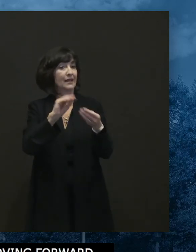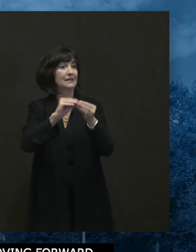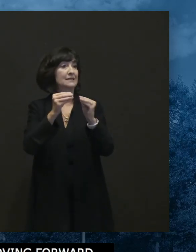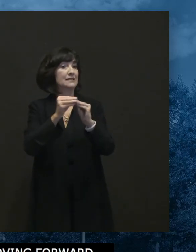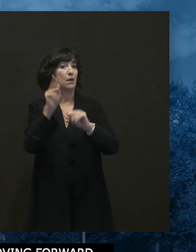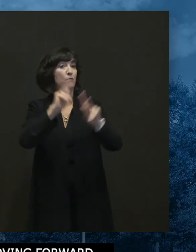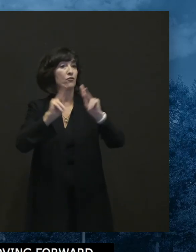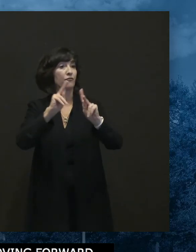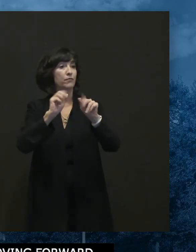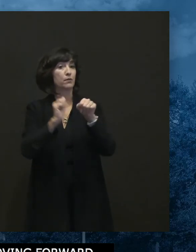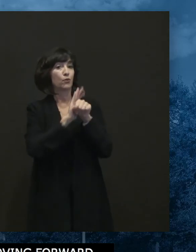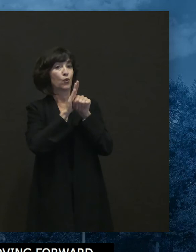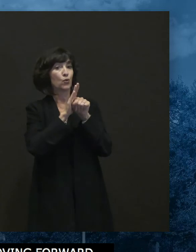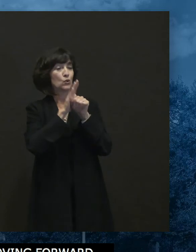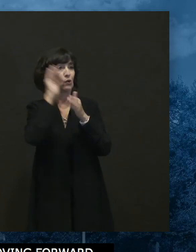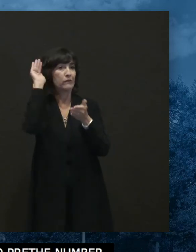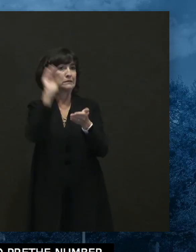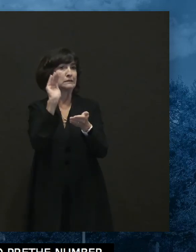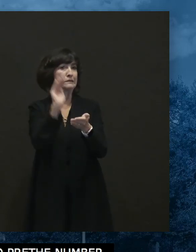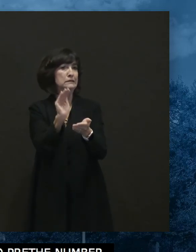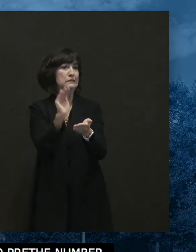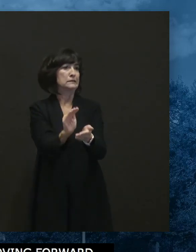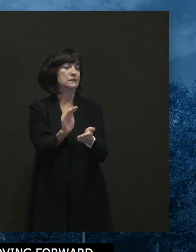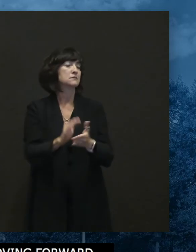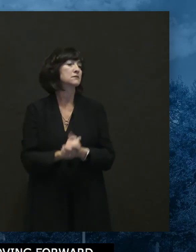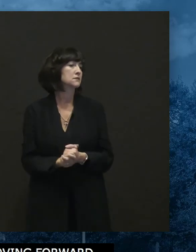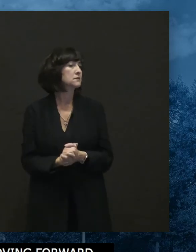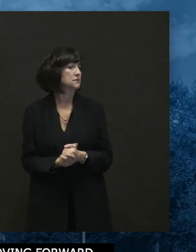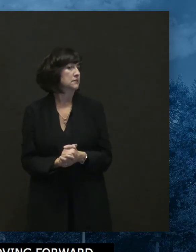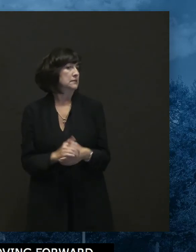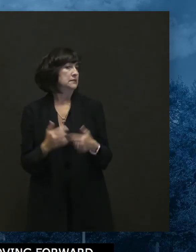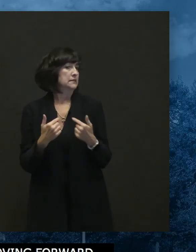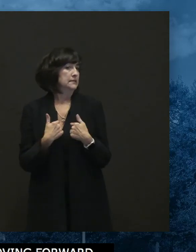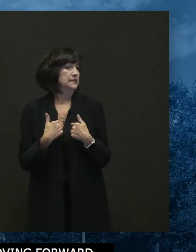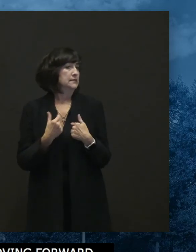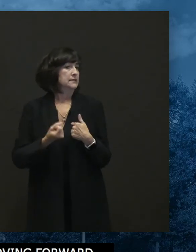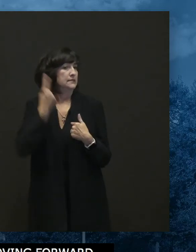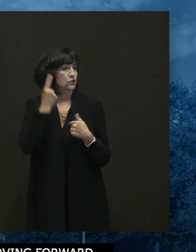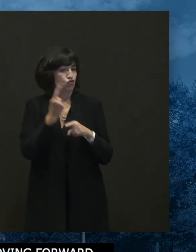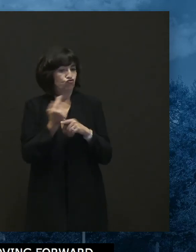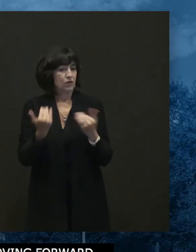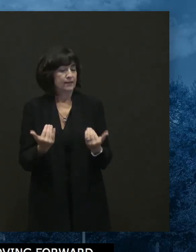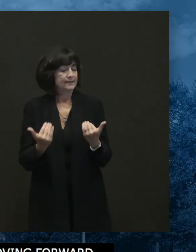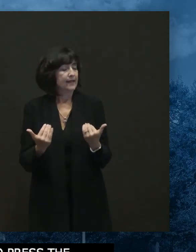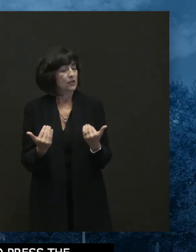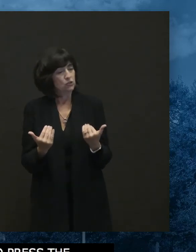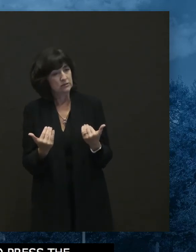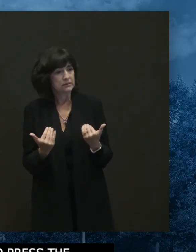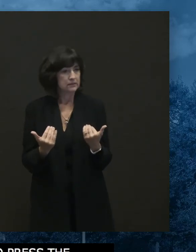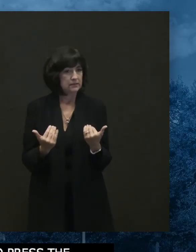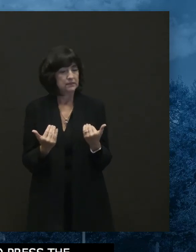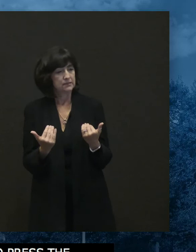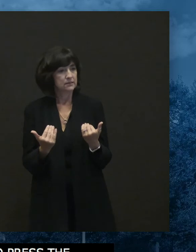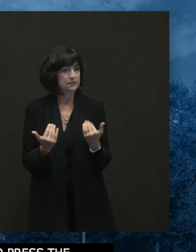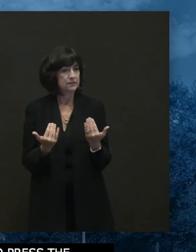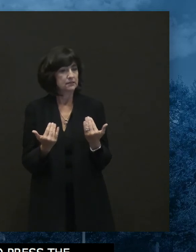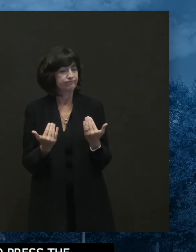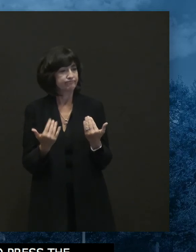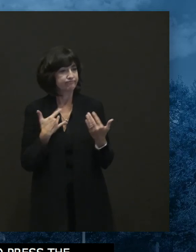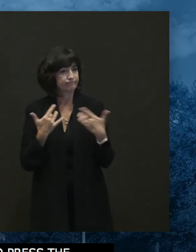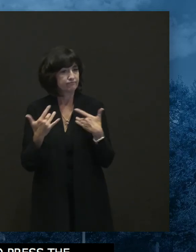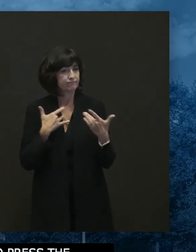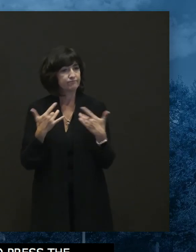percent positive. We're moving in the wrong direction at the moment. We're still in the scenario number 2, the